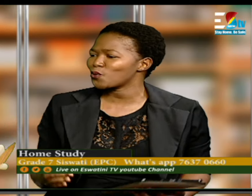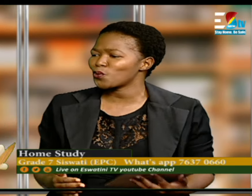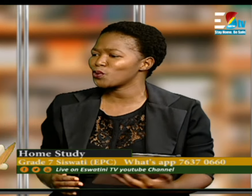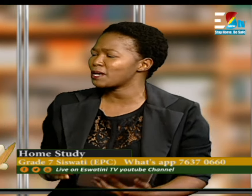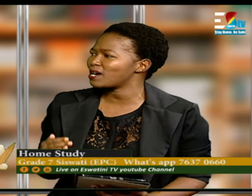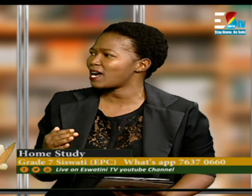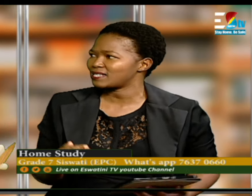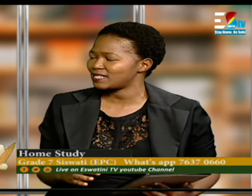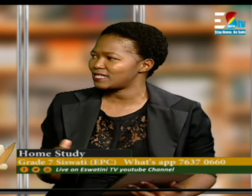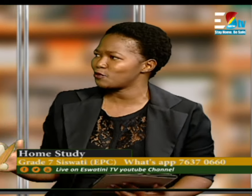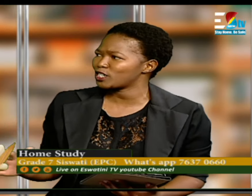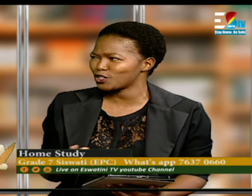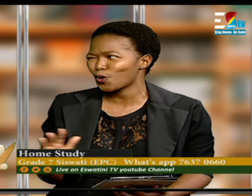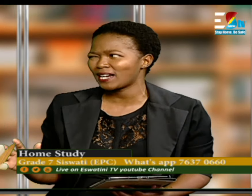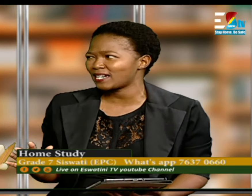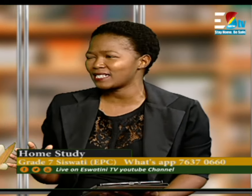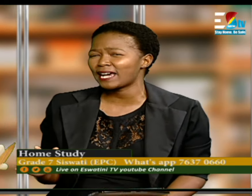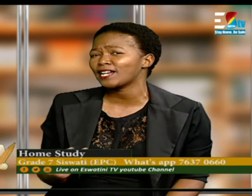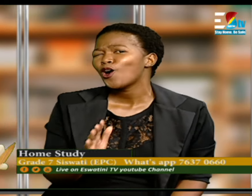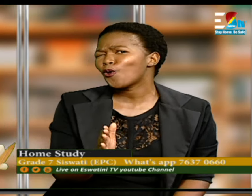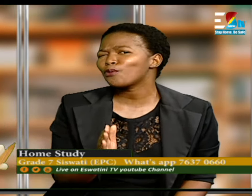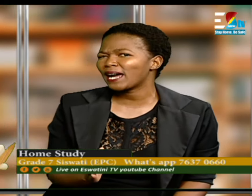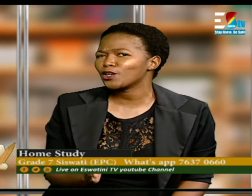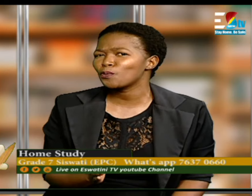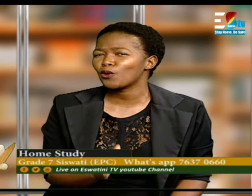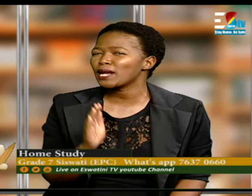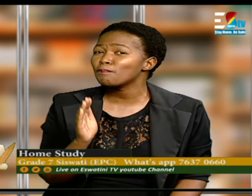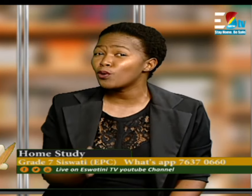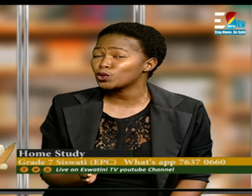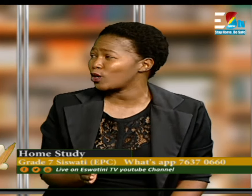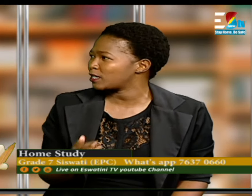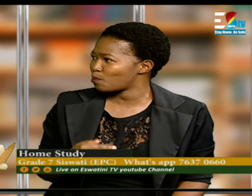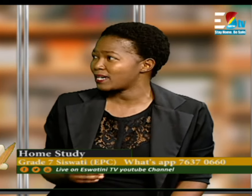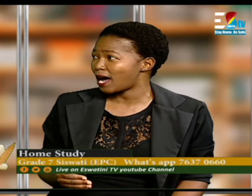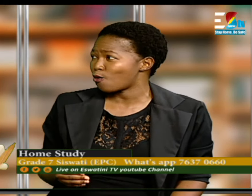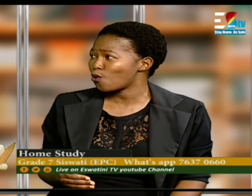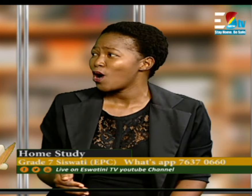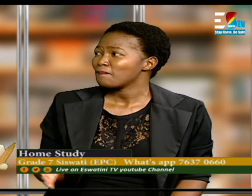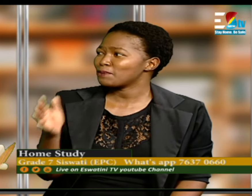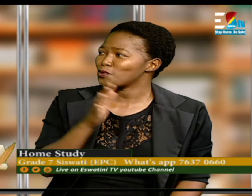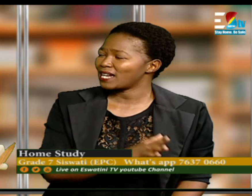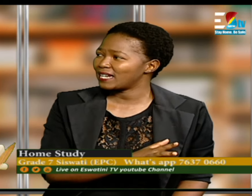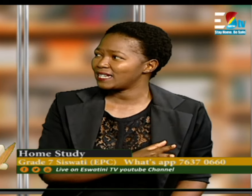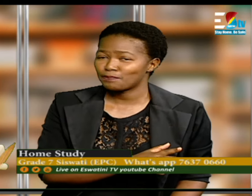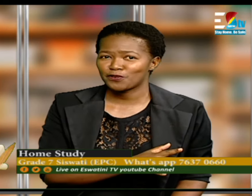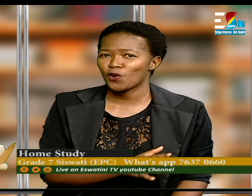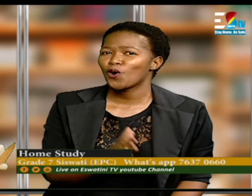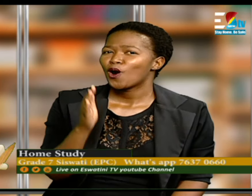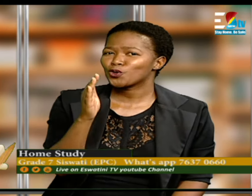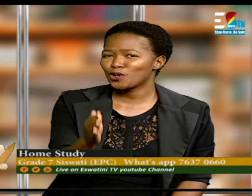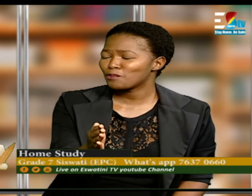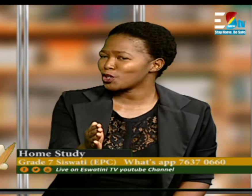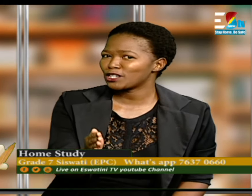umane usummarize nje tinshwana letincane. Umbukeli kumbe unembuto latoba nawo, maybe ulahlekile